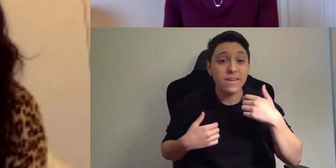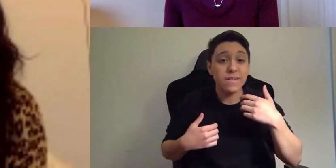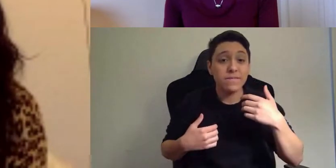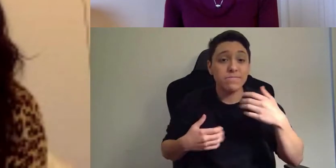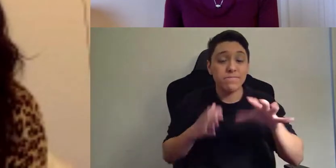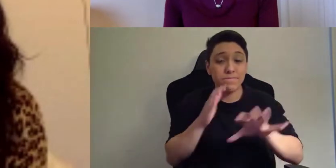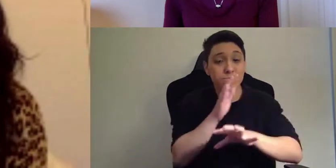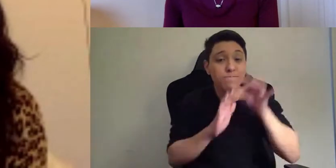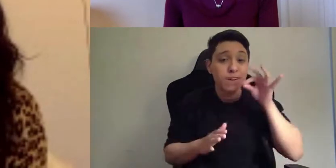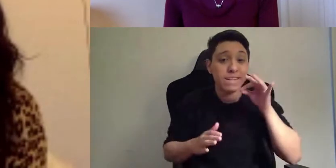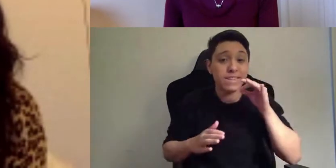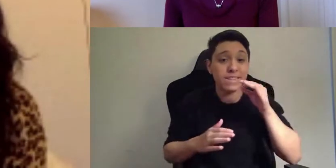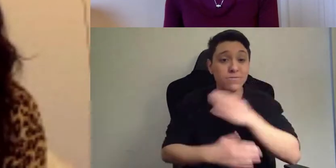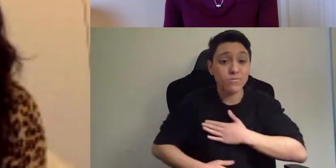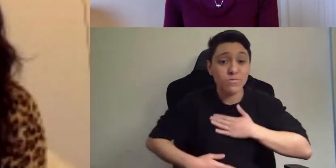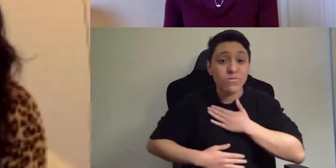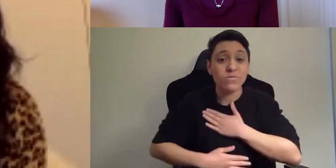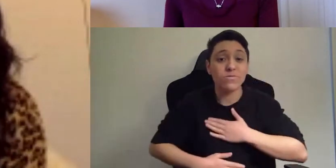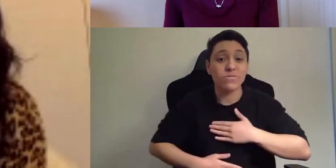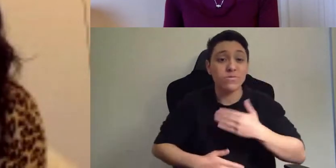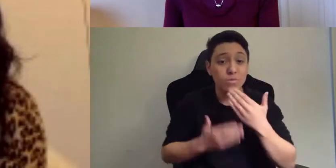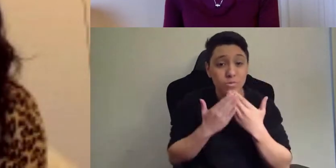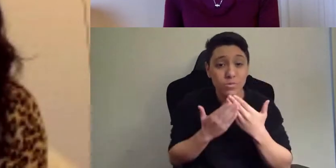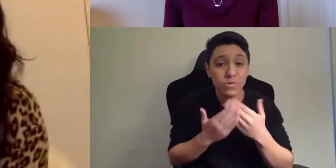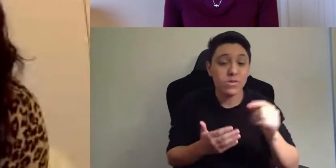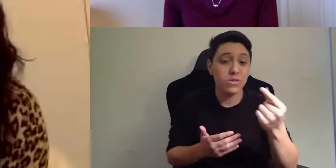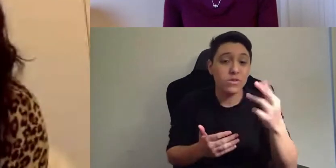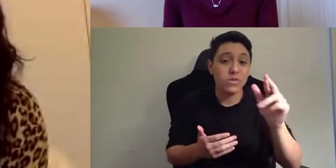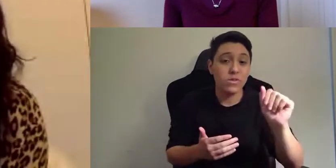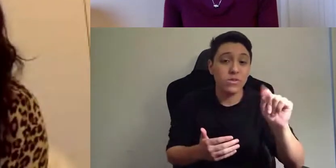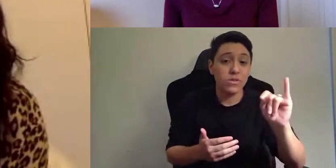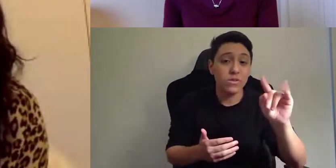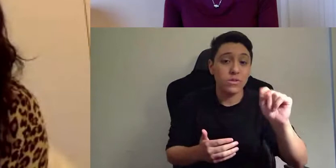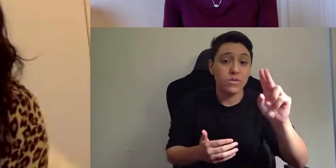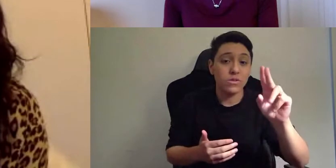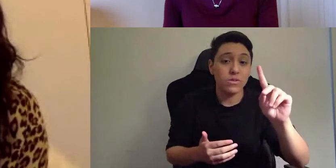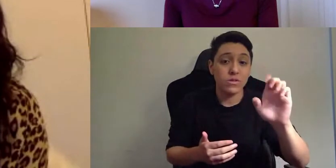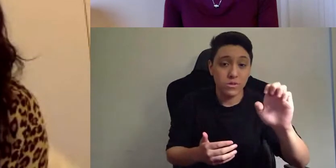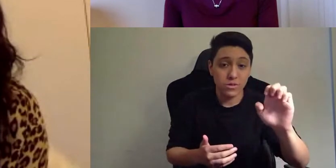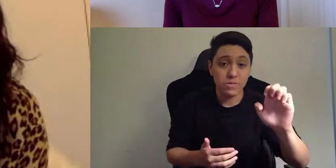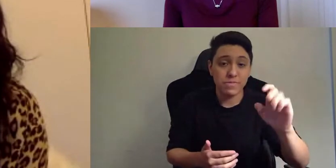I think Brooke had something really good to say when they said that